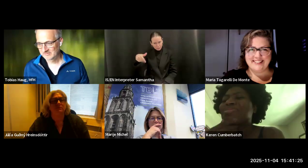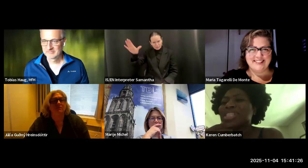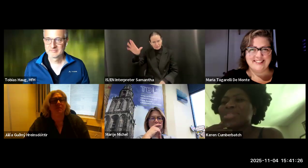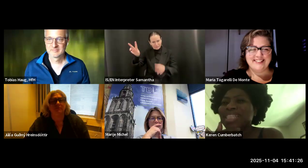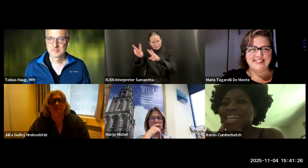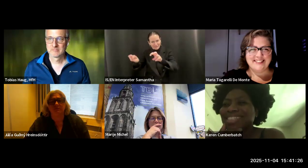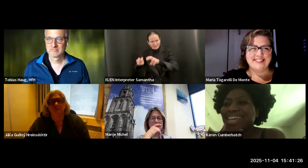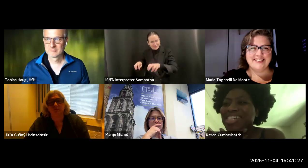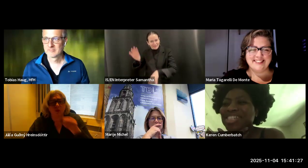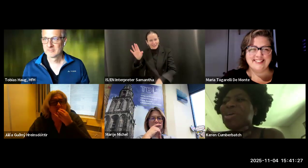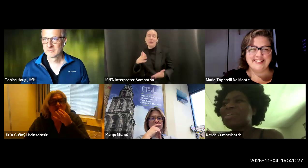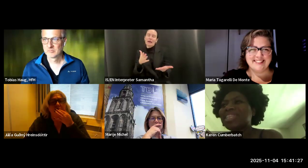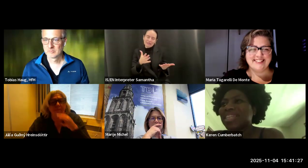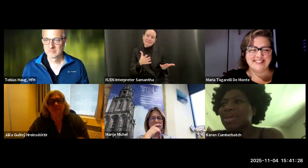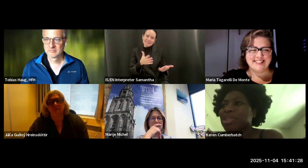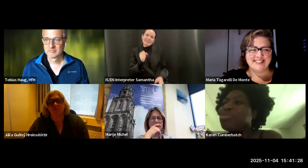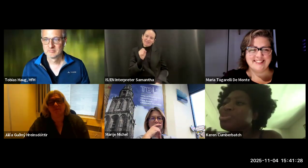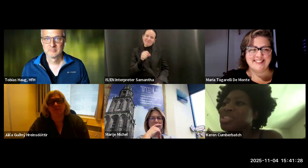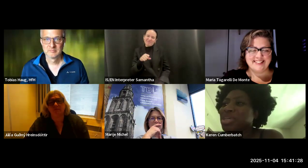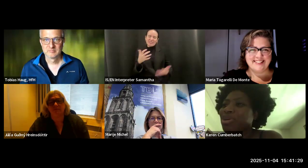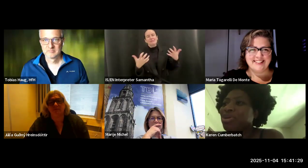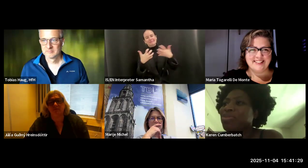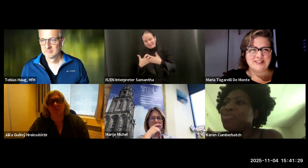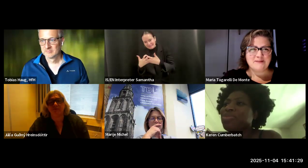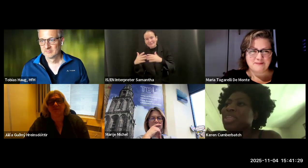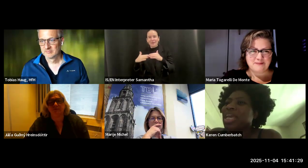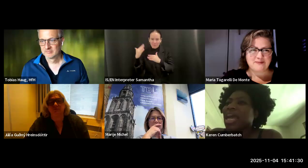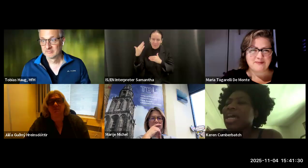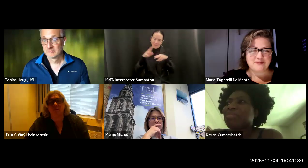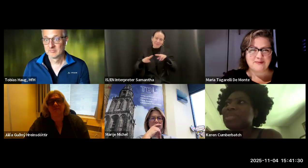you've convinced me that I should accommodate them in producing more,